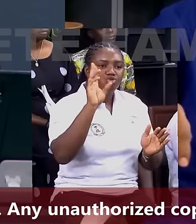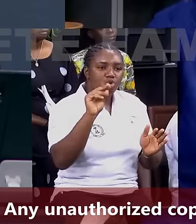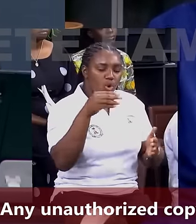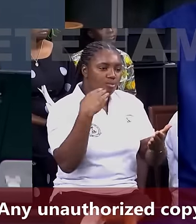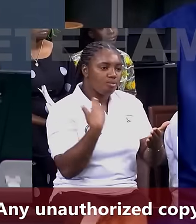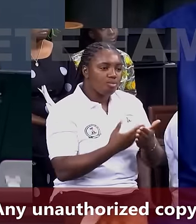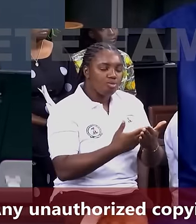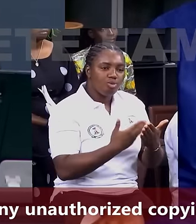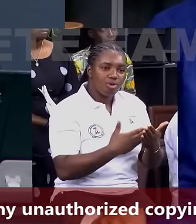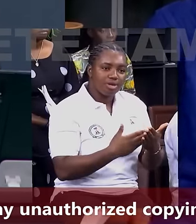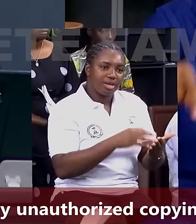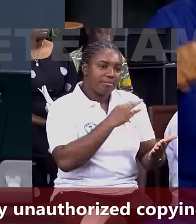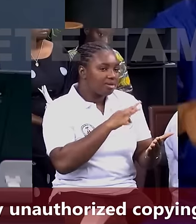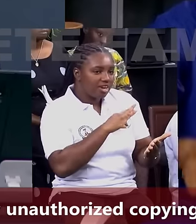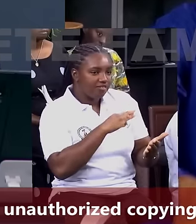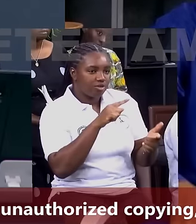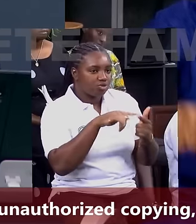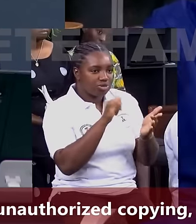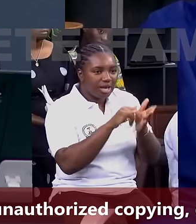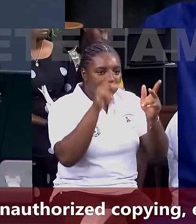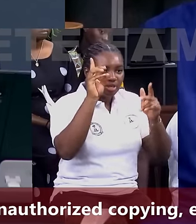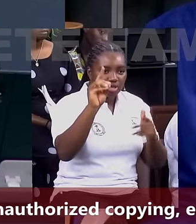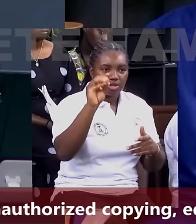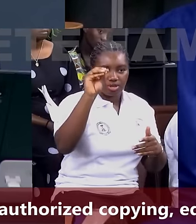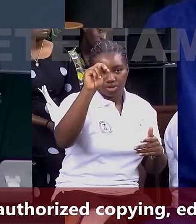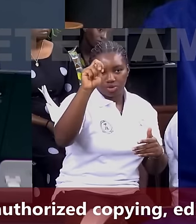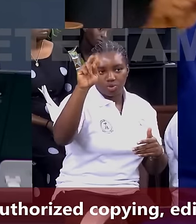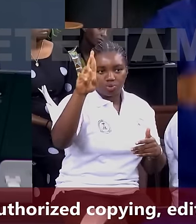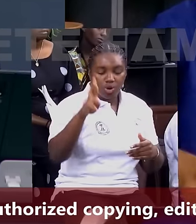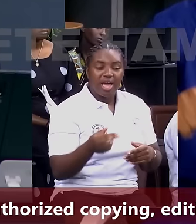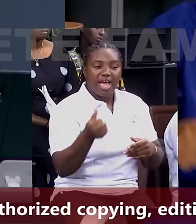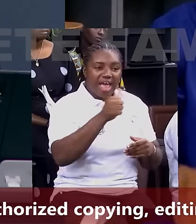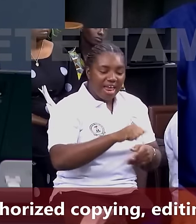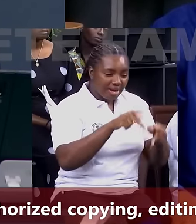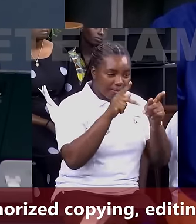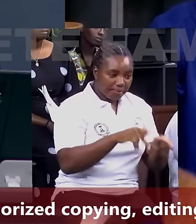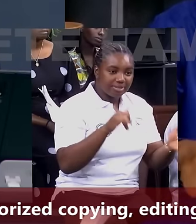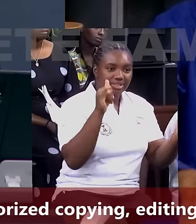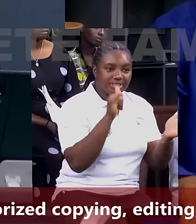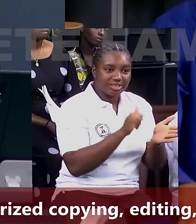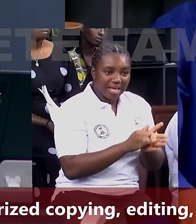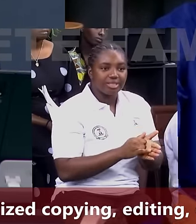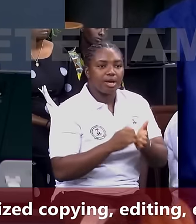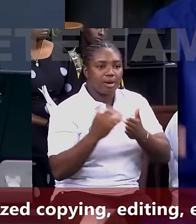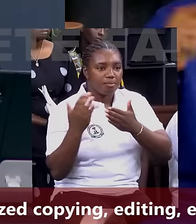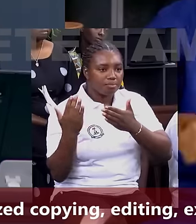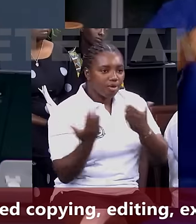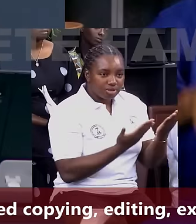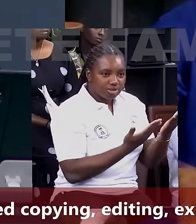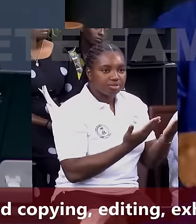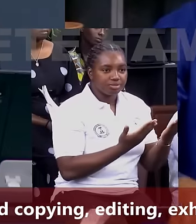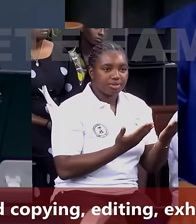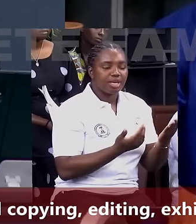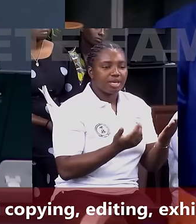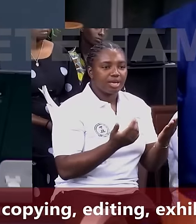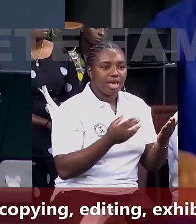that we have operated, that we have collected their kidneys to give to another person, they were brought by their donor, by the recipient, and they